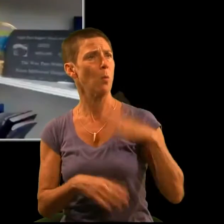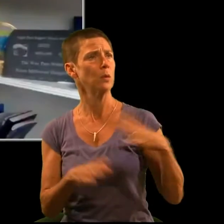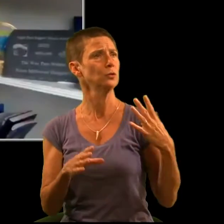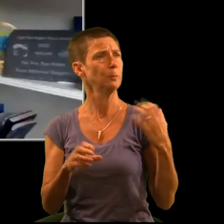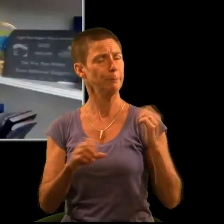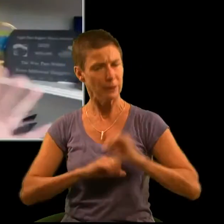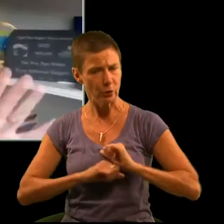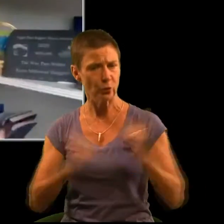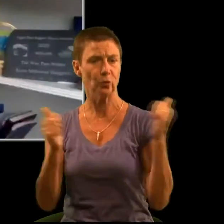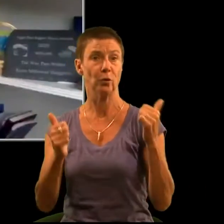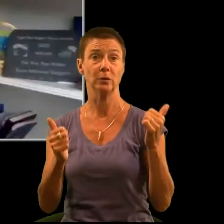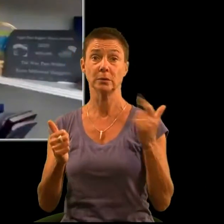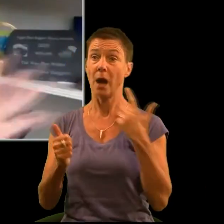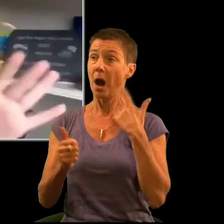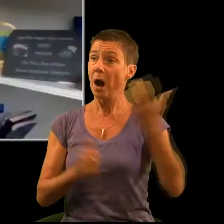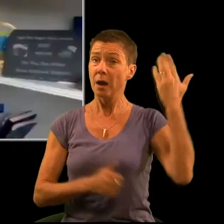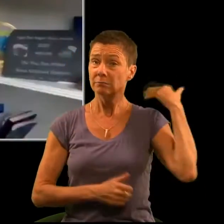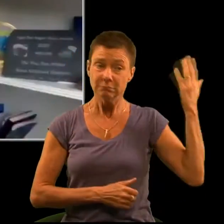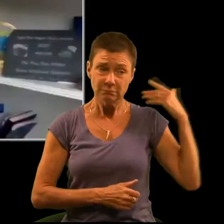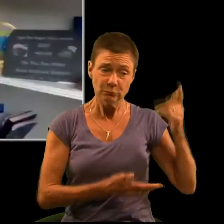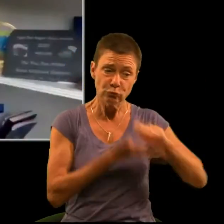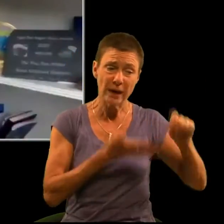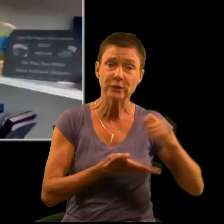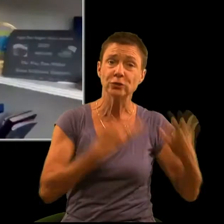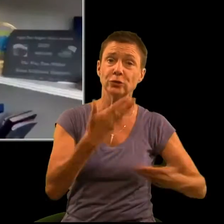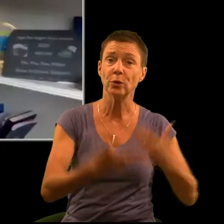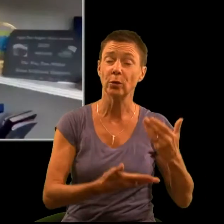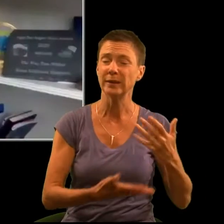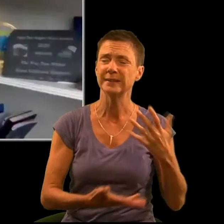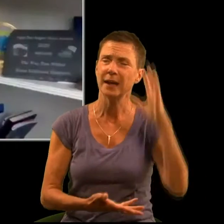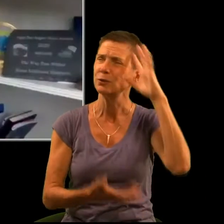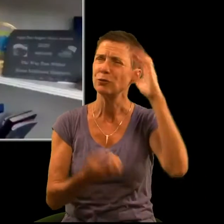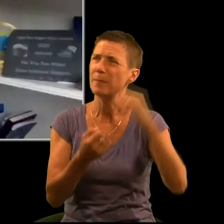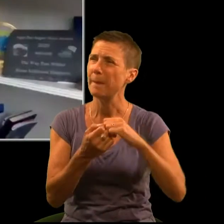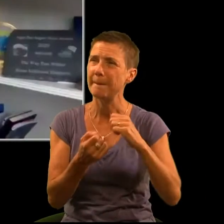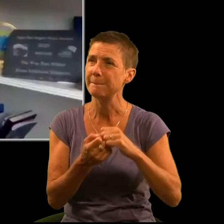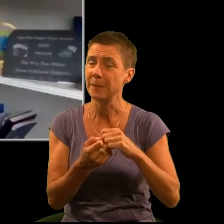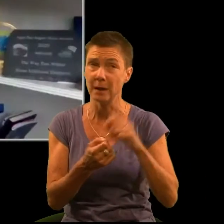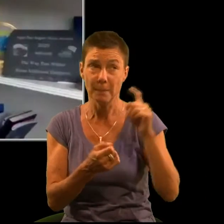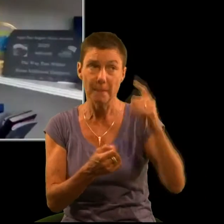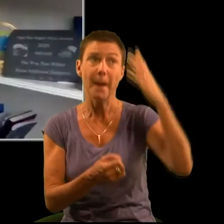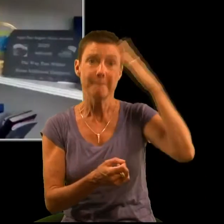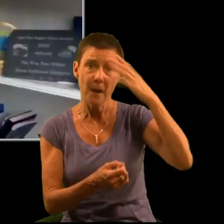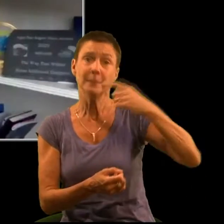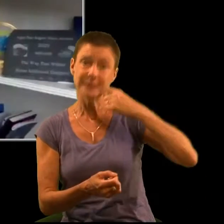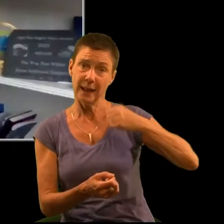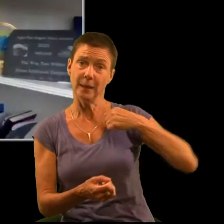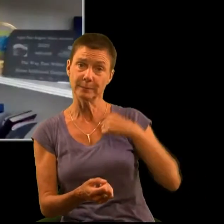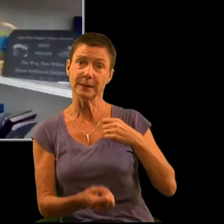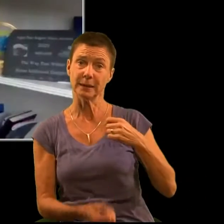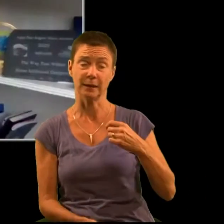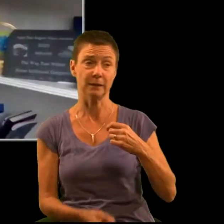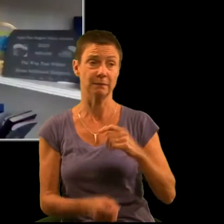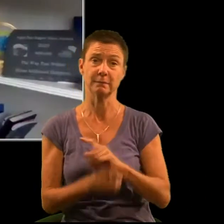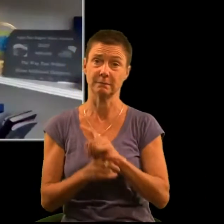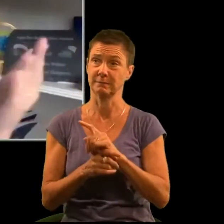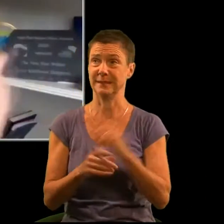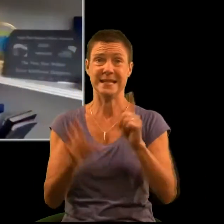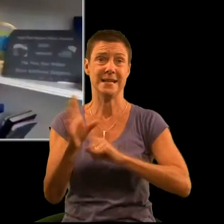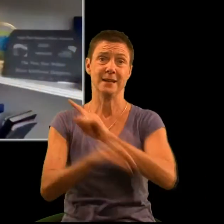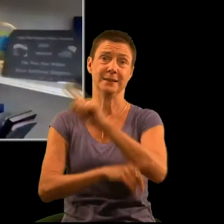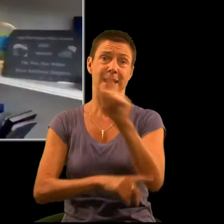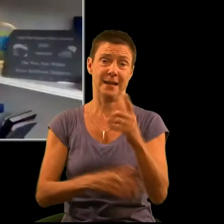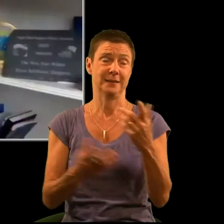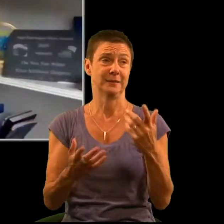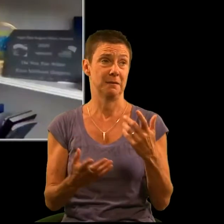And I used to write stories all the time. And this is not something I remember about myself. It's something my mum was told me when I came back to writing about